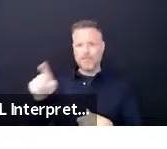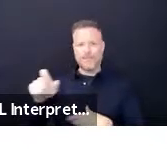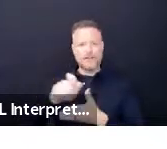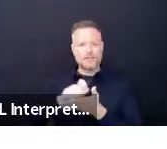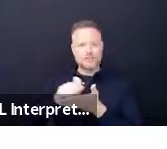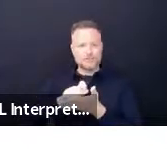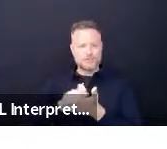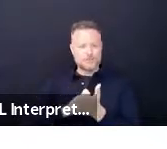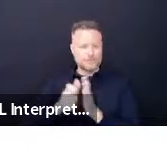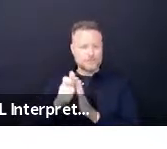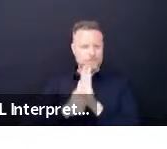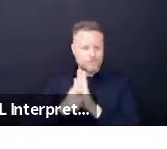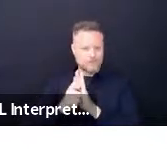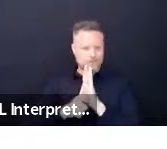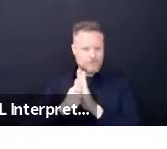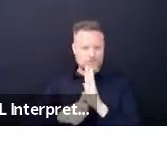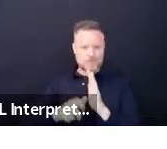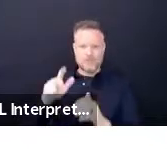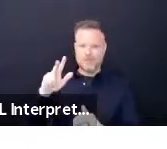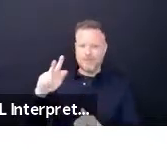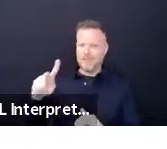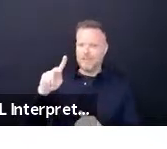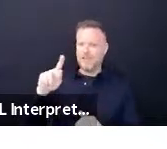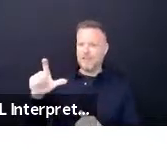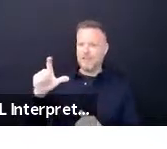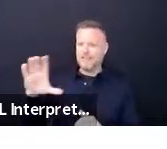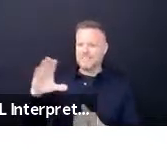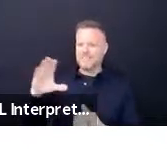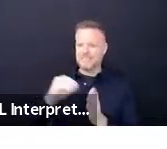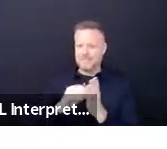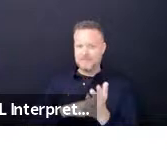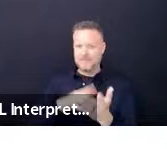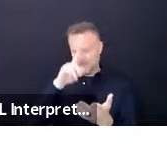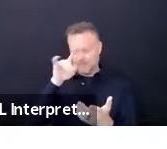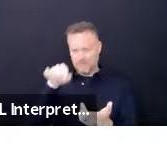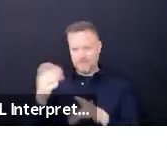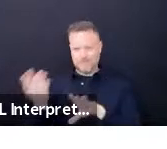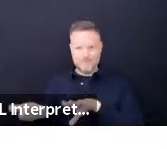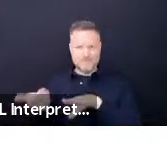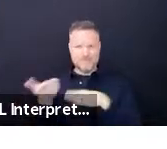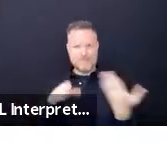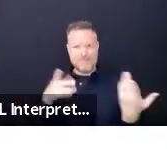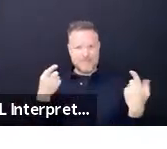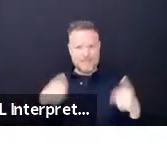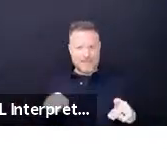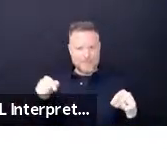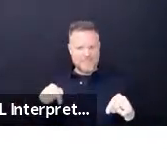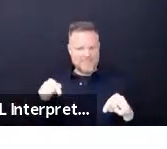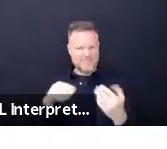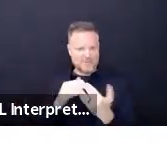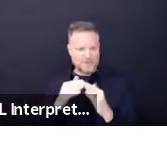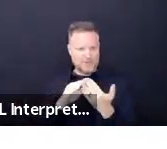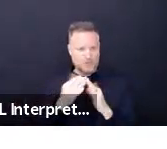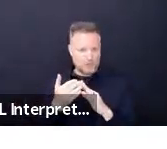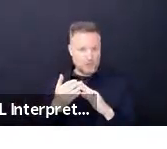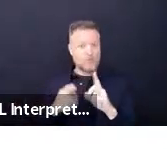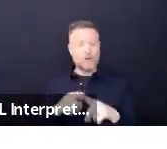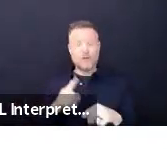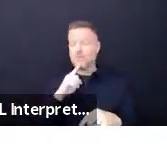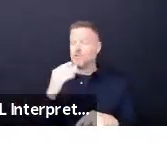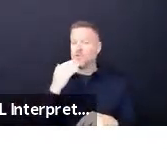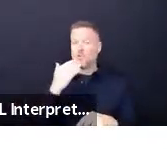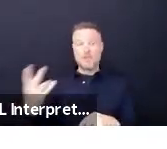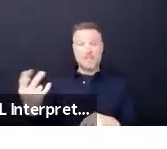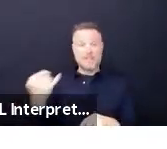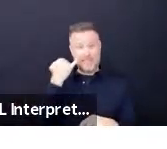that KLC put together because of a death that happened in our community. But the beautiful thing is, as you look at that